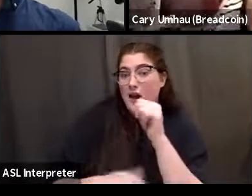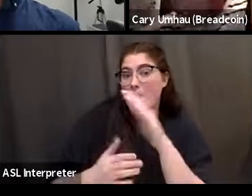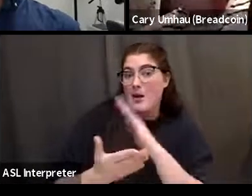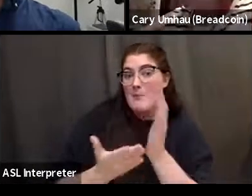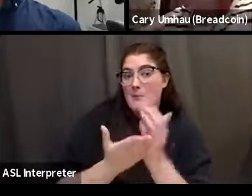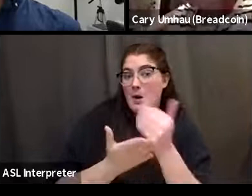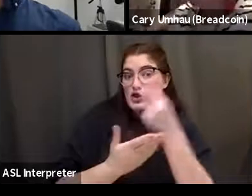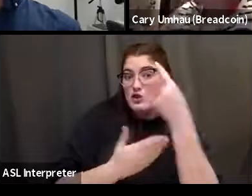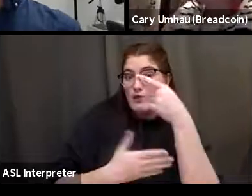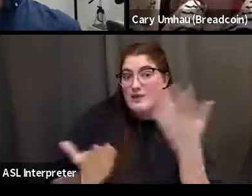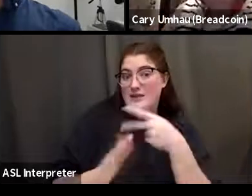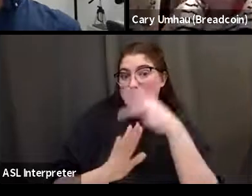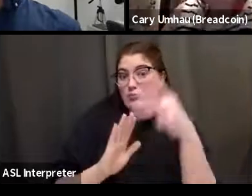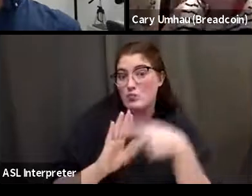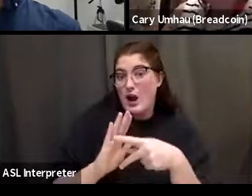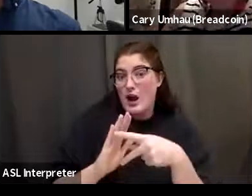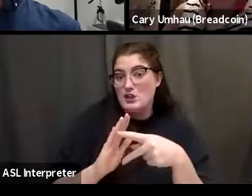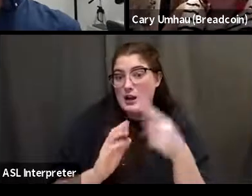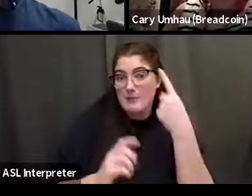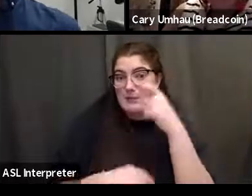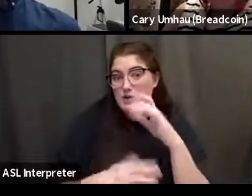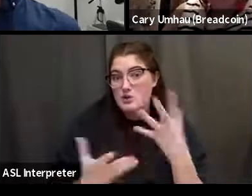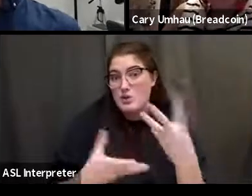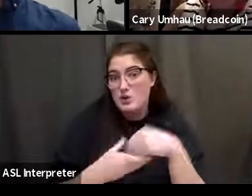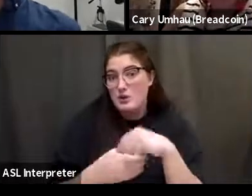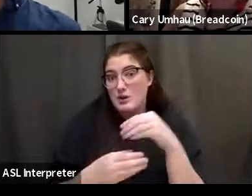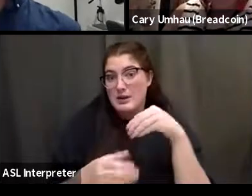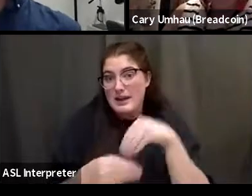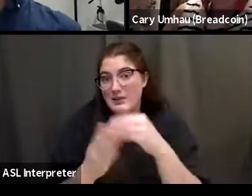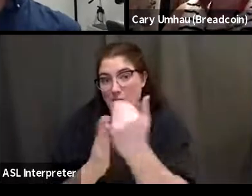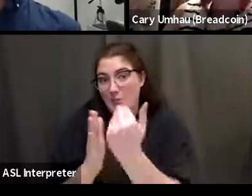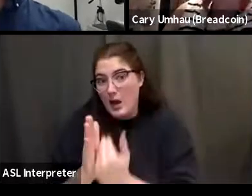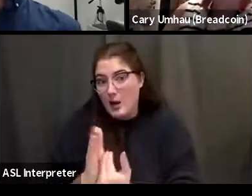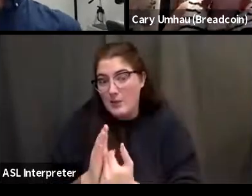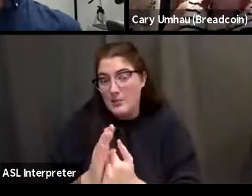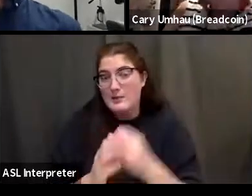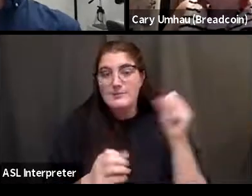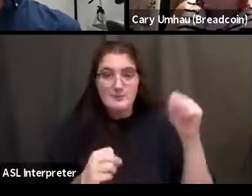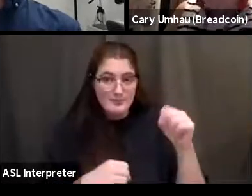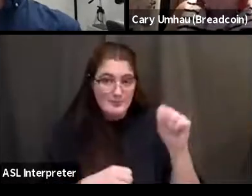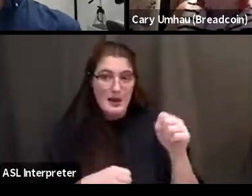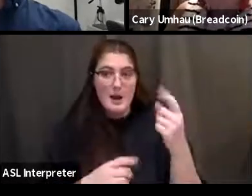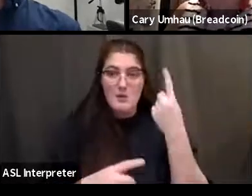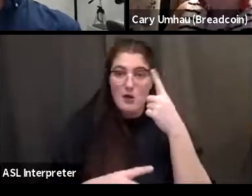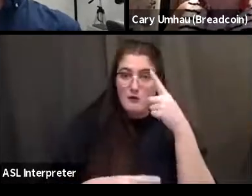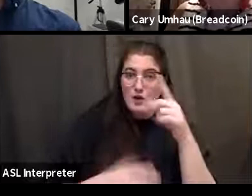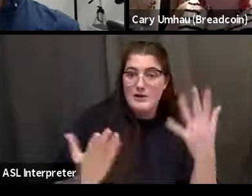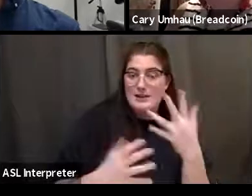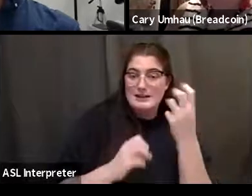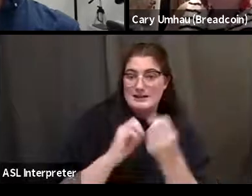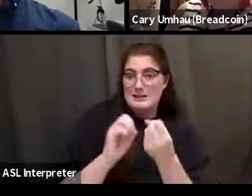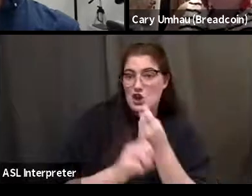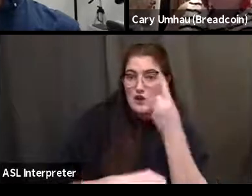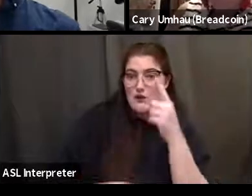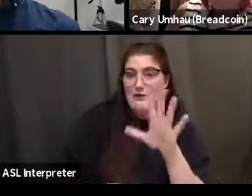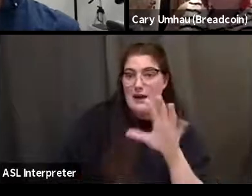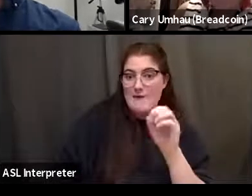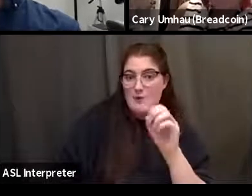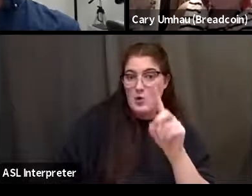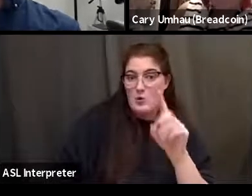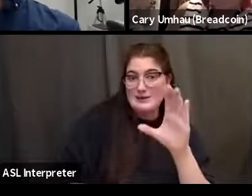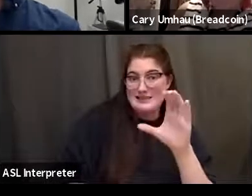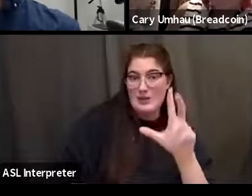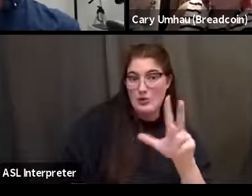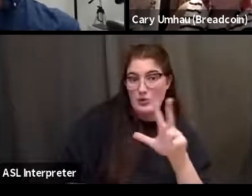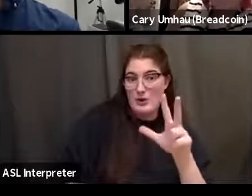because there's one included in the documents that we have, but you mean for for this year for that 501c3 overall. Right.